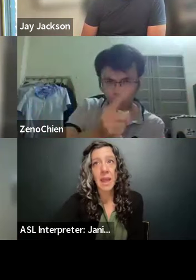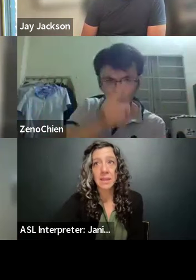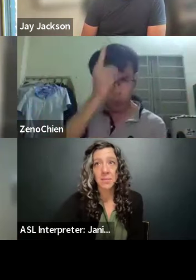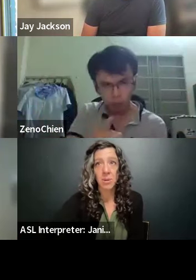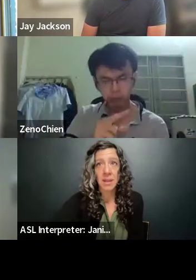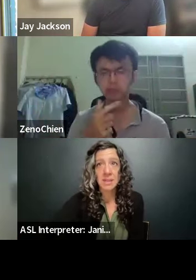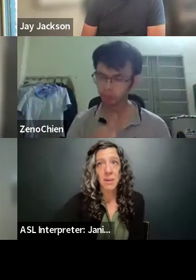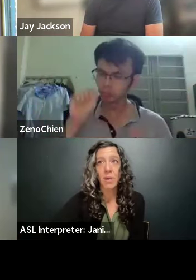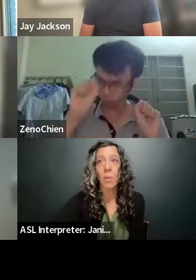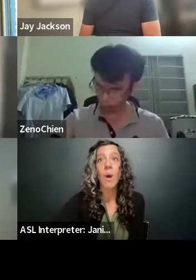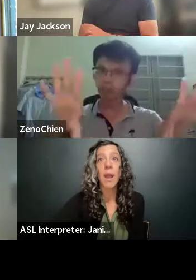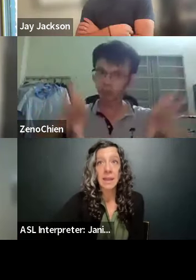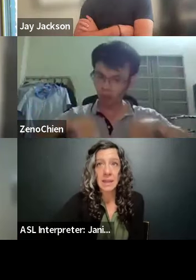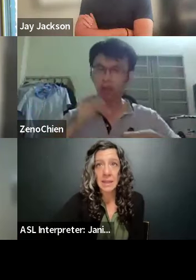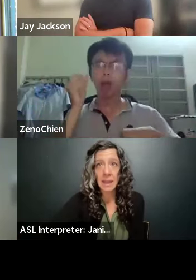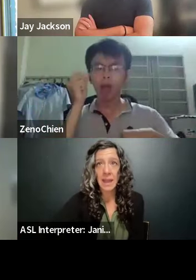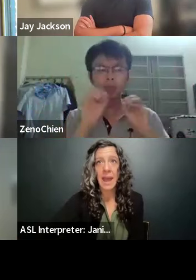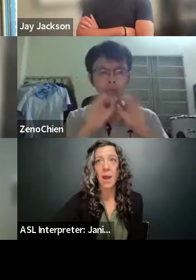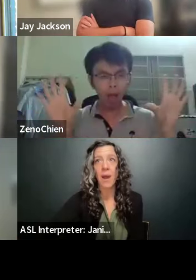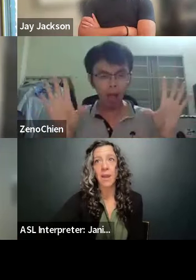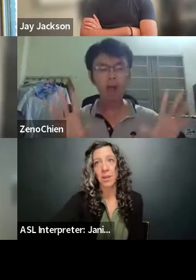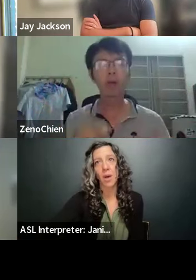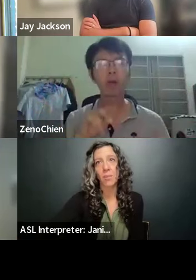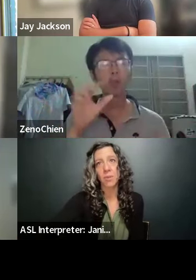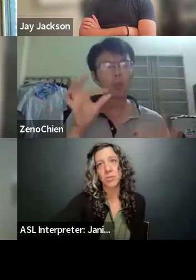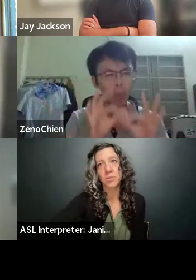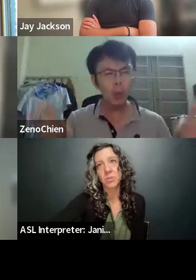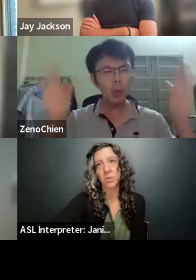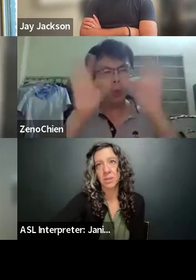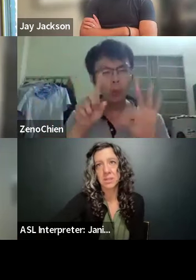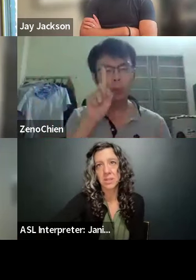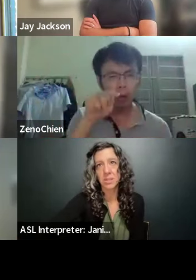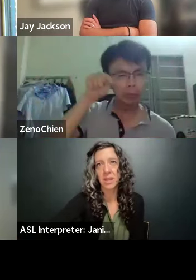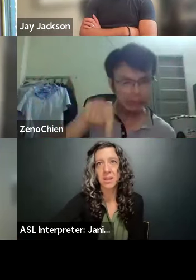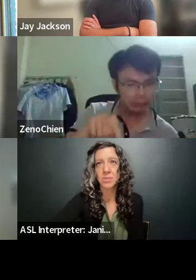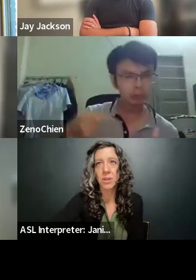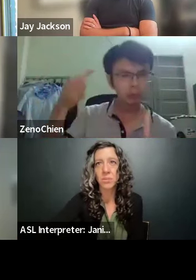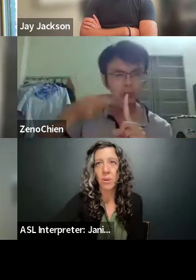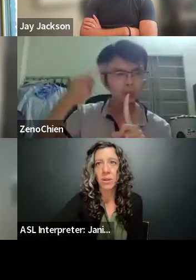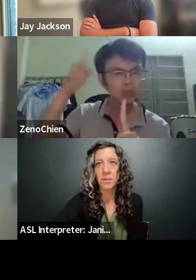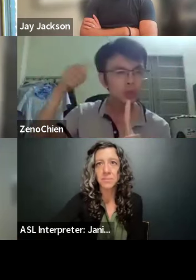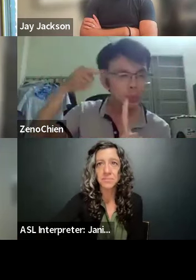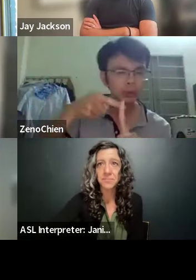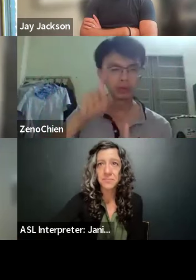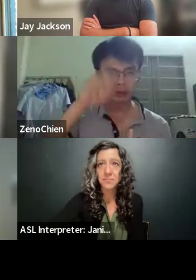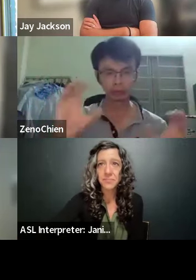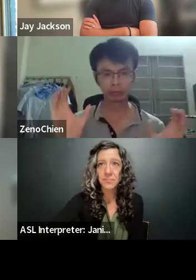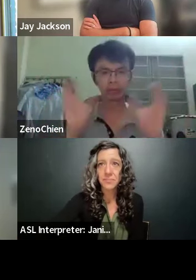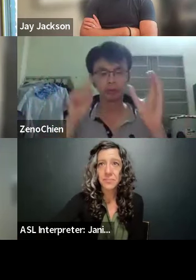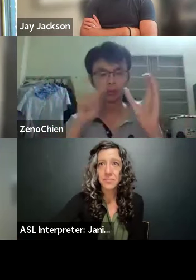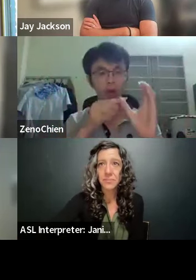people within AWS about what I needed and how I could help contribute to the organization. I think it's really important